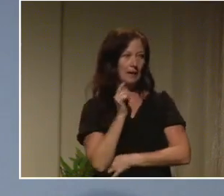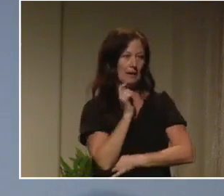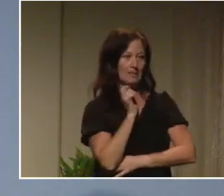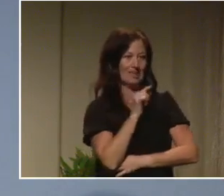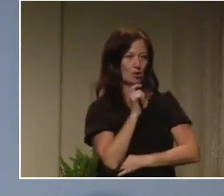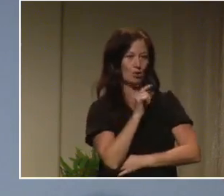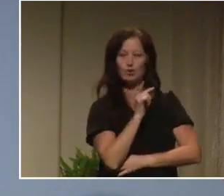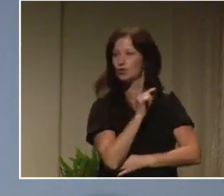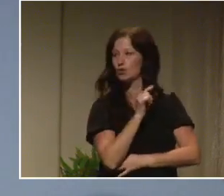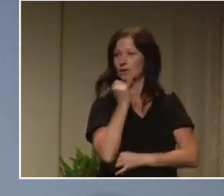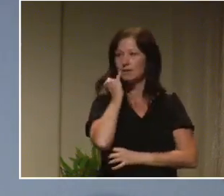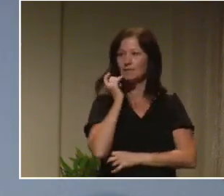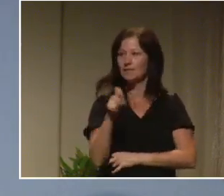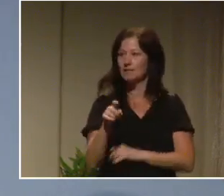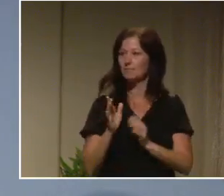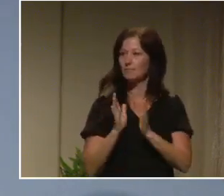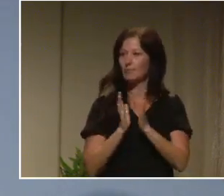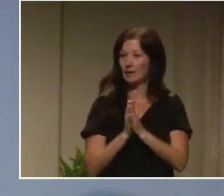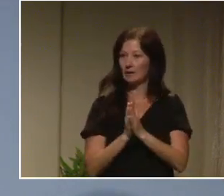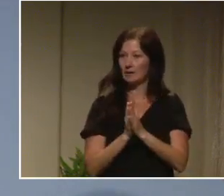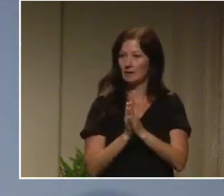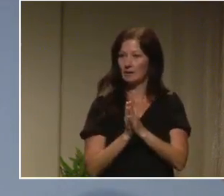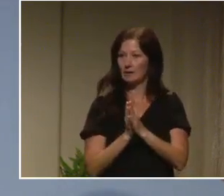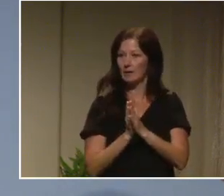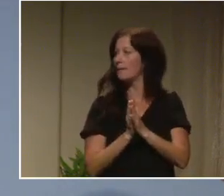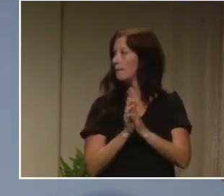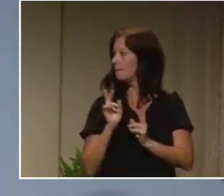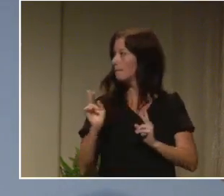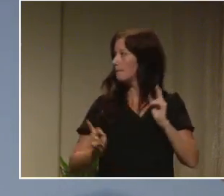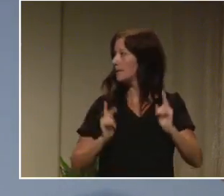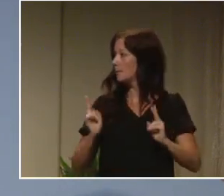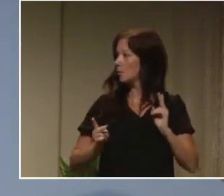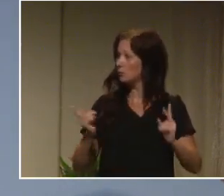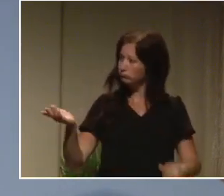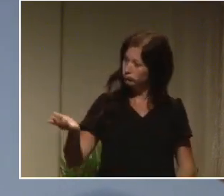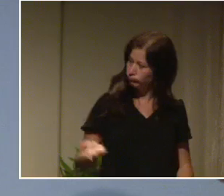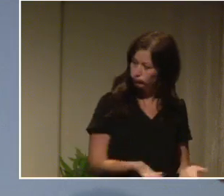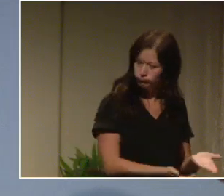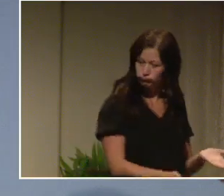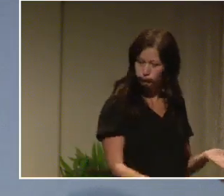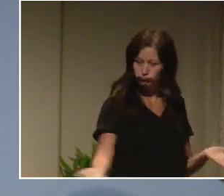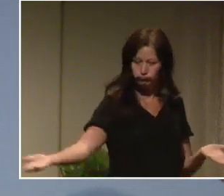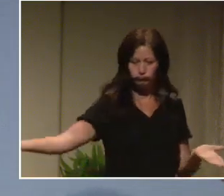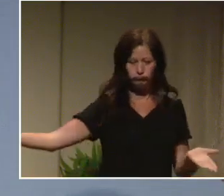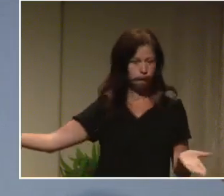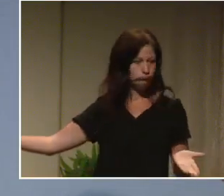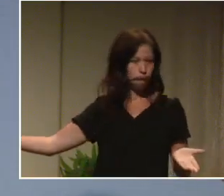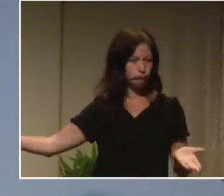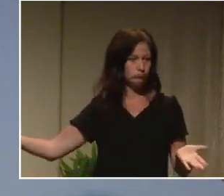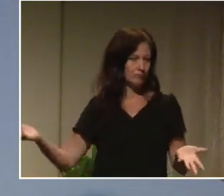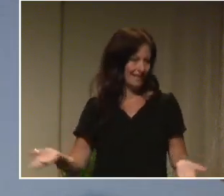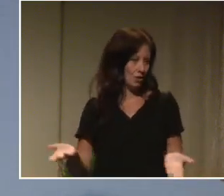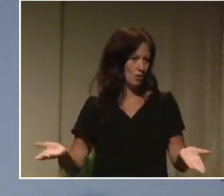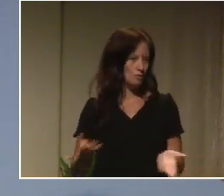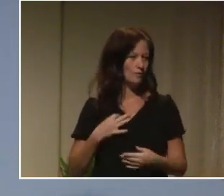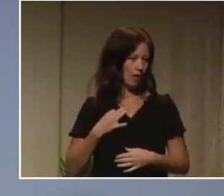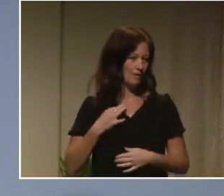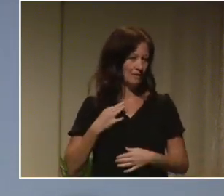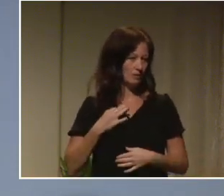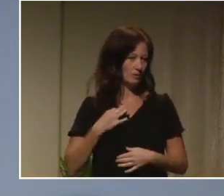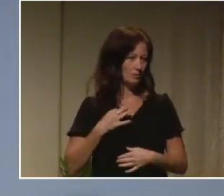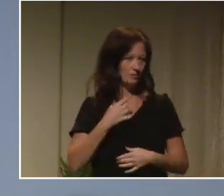And if you need prayer, there will be people right on hand here at the bottom of the platform in front of the